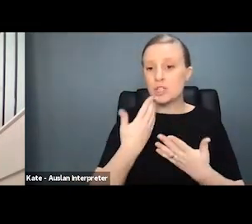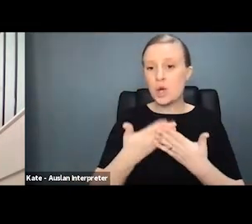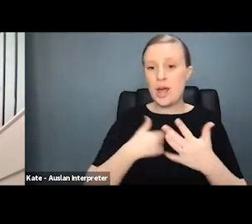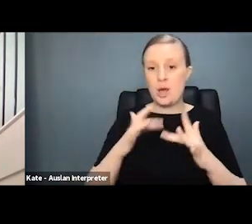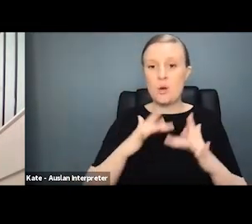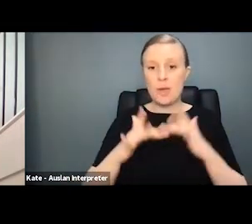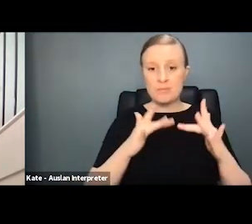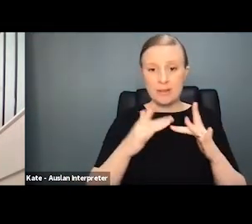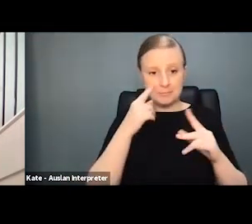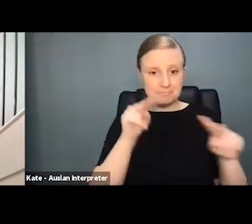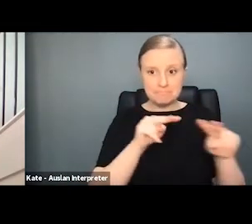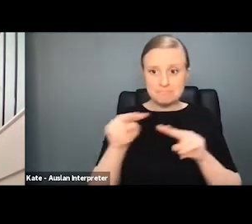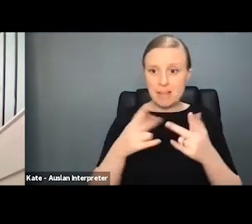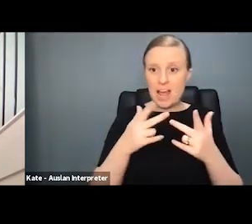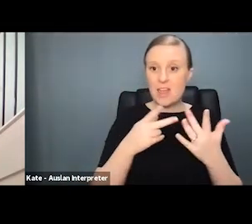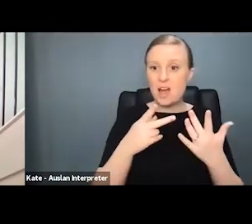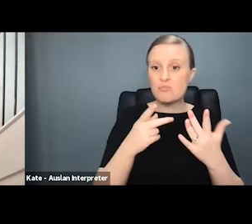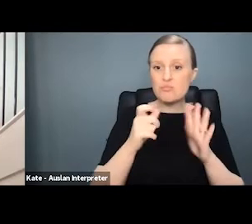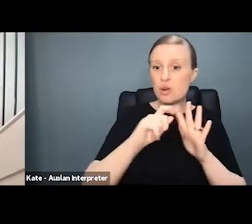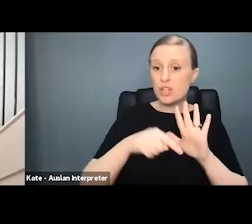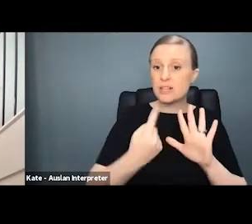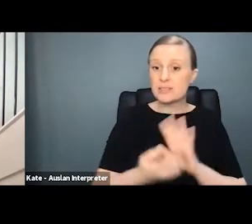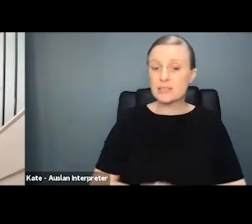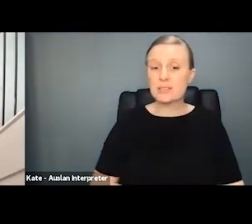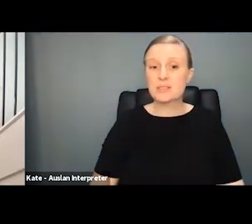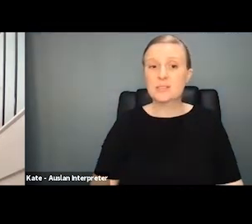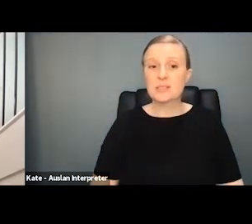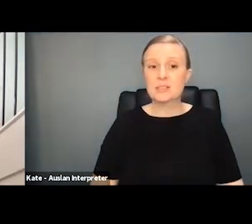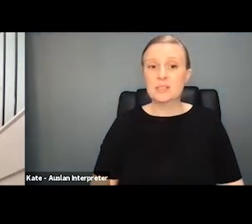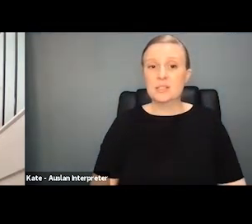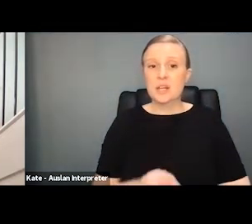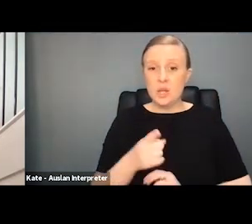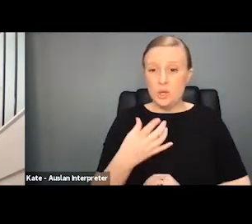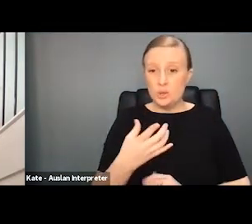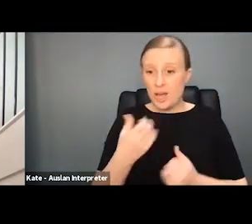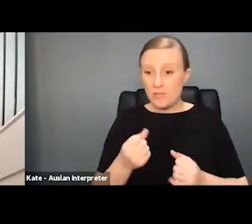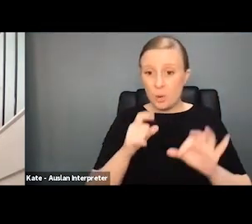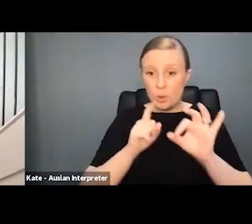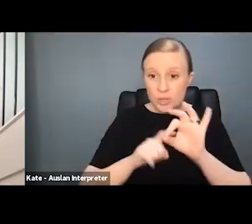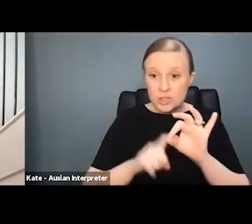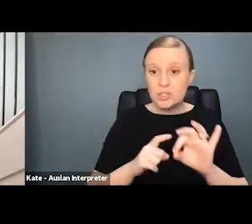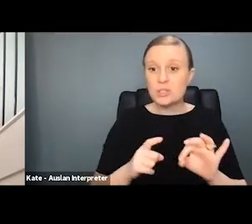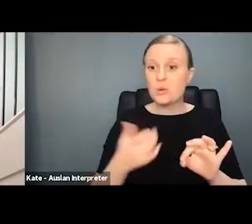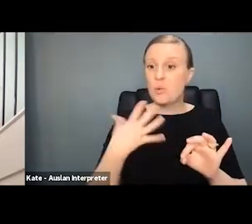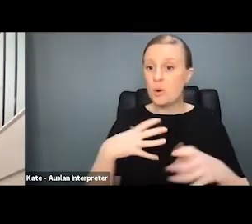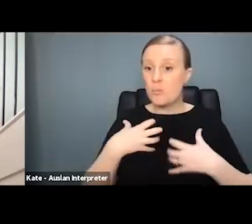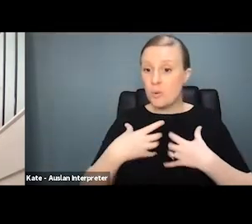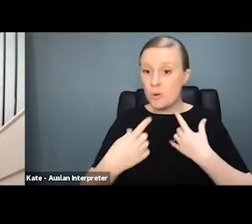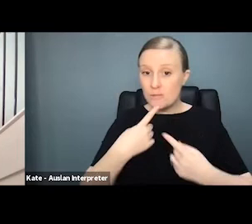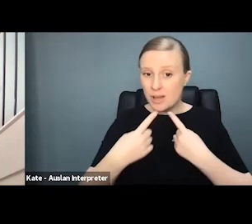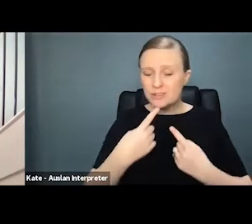And if you do have any questions or if you'd like any further information about something, please feel free to reach out to